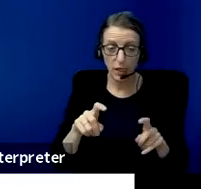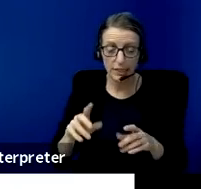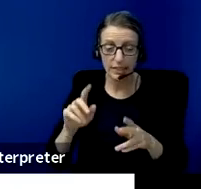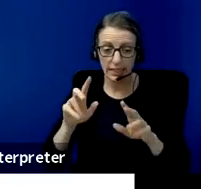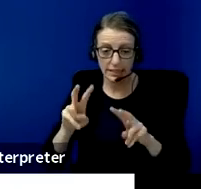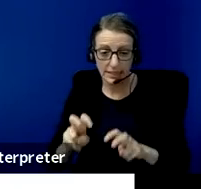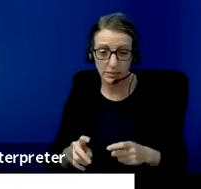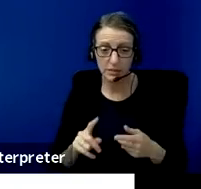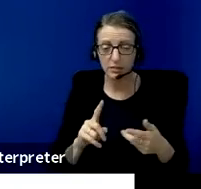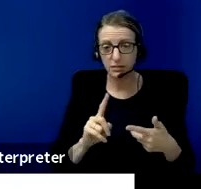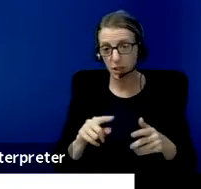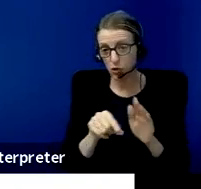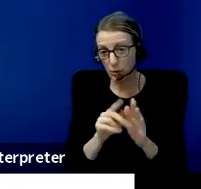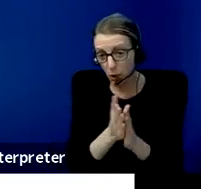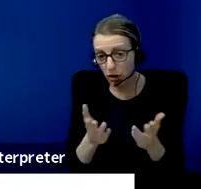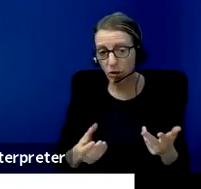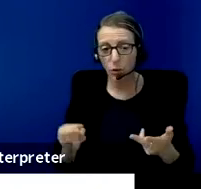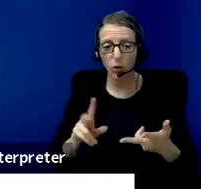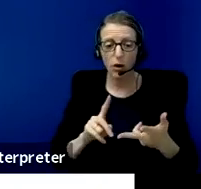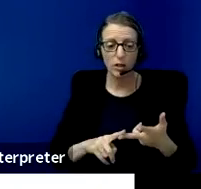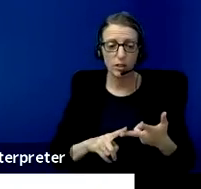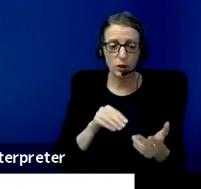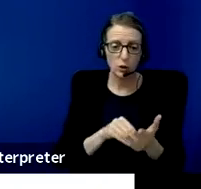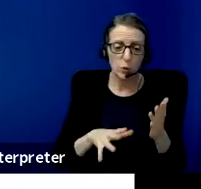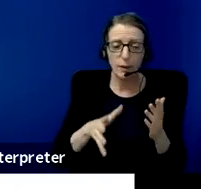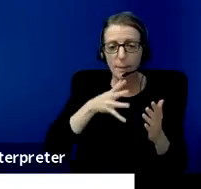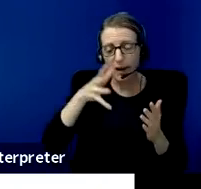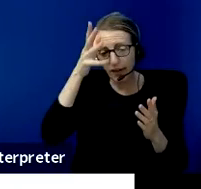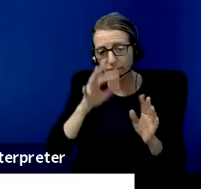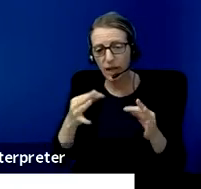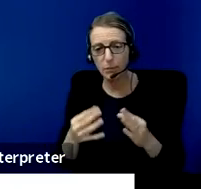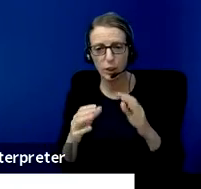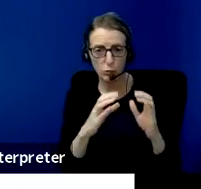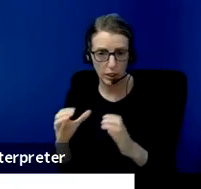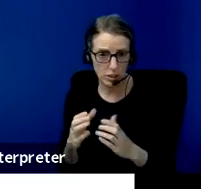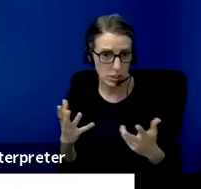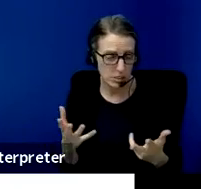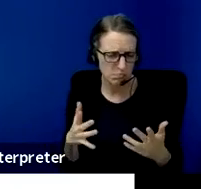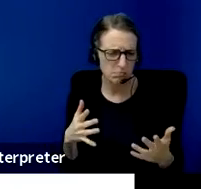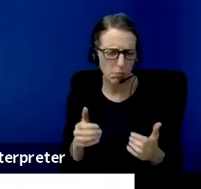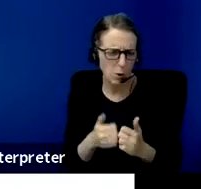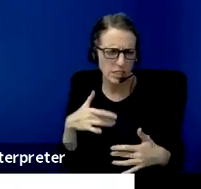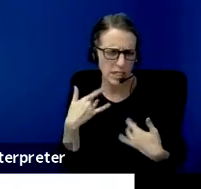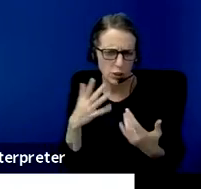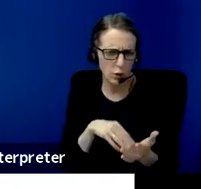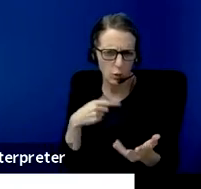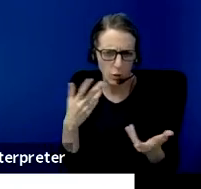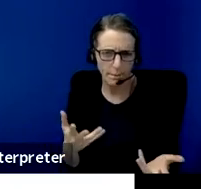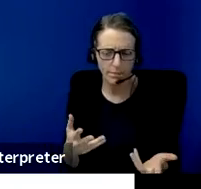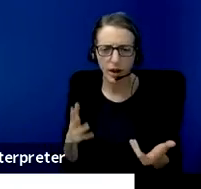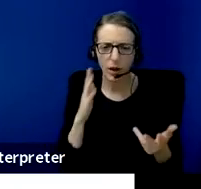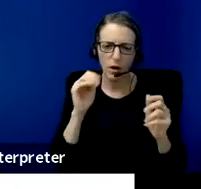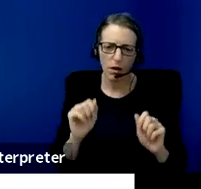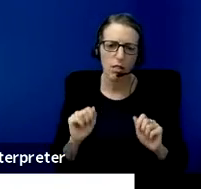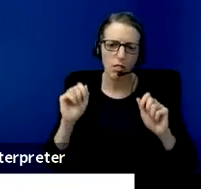gradebook? Or are you most excited to learn about parent and family and community communications? So I'm going to launch this poll to gather